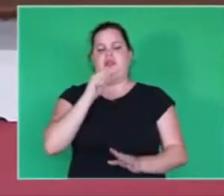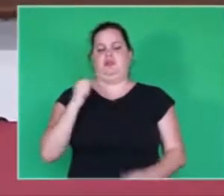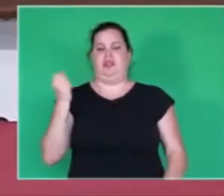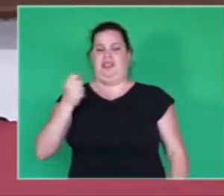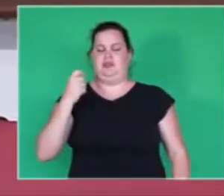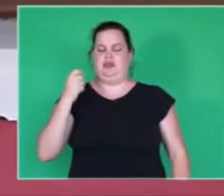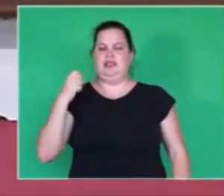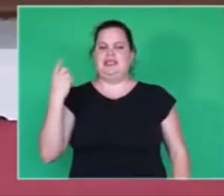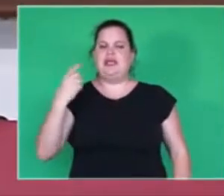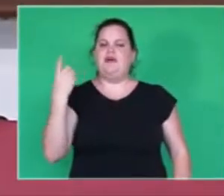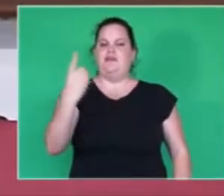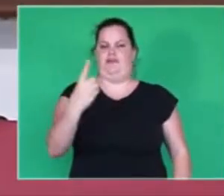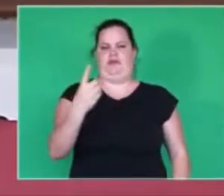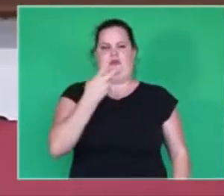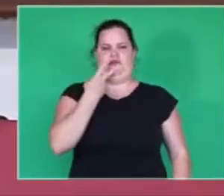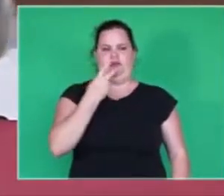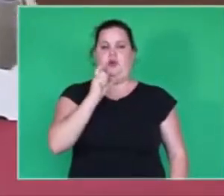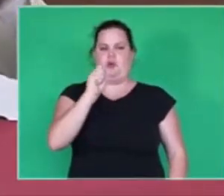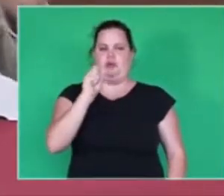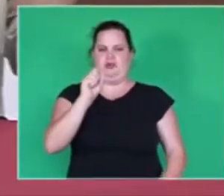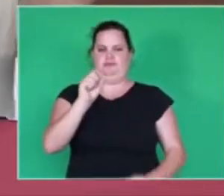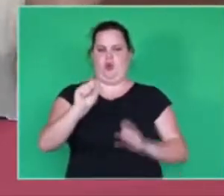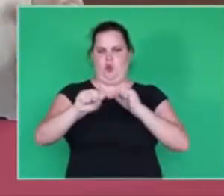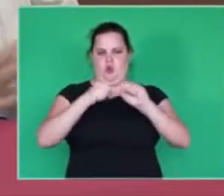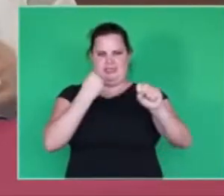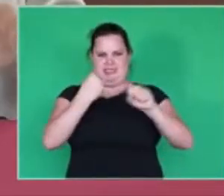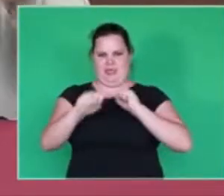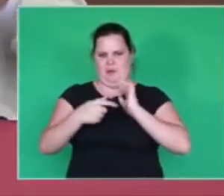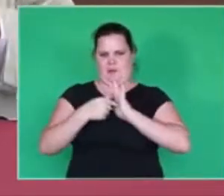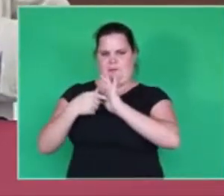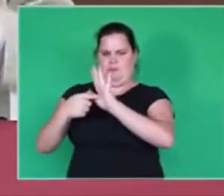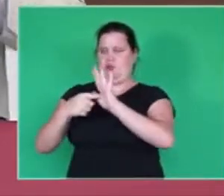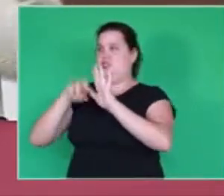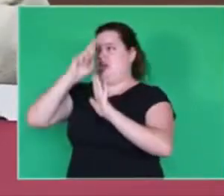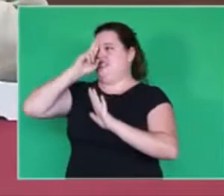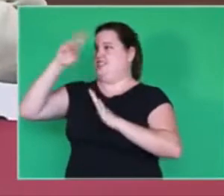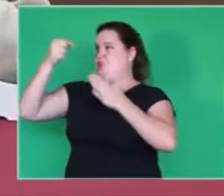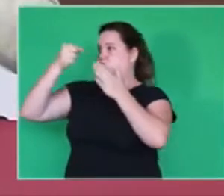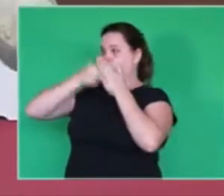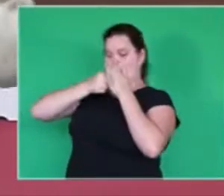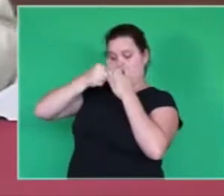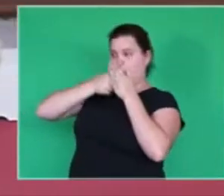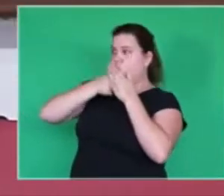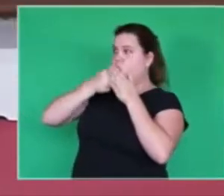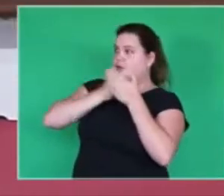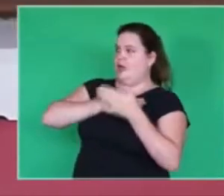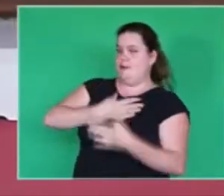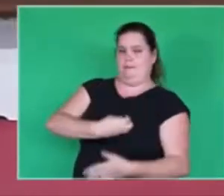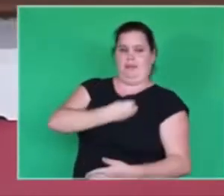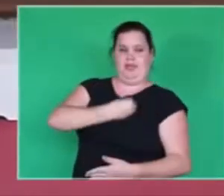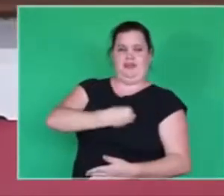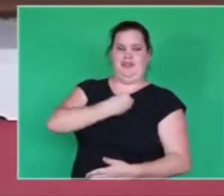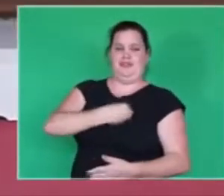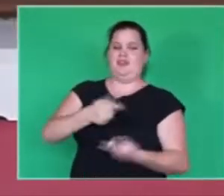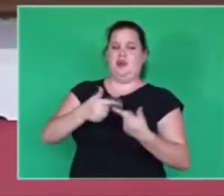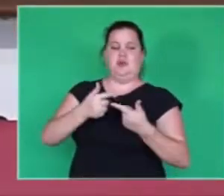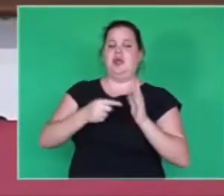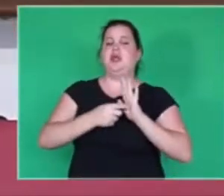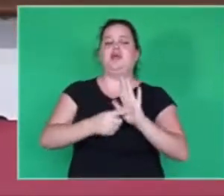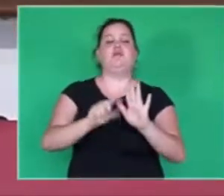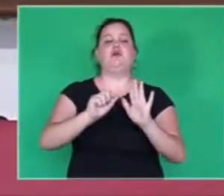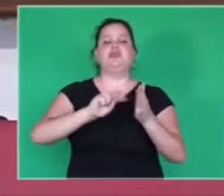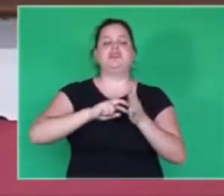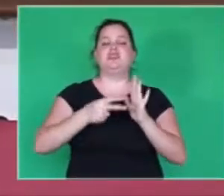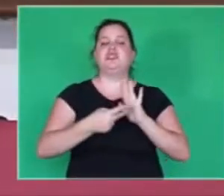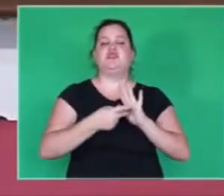1,000 years before, he said, search me, O God, and see if there's anything wrong, showing that man